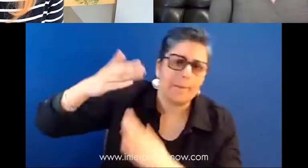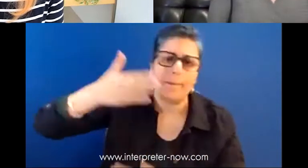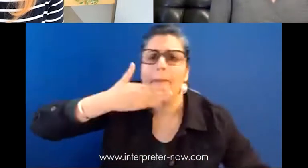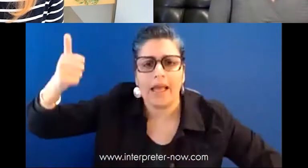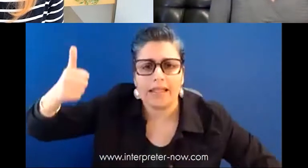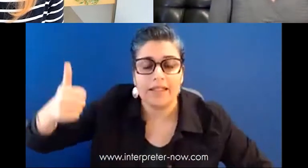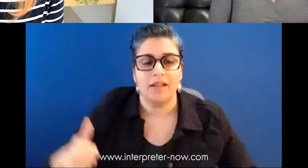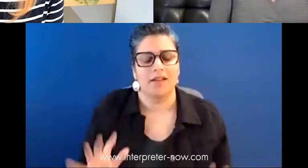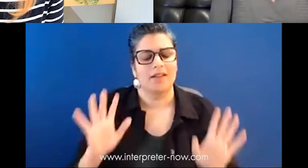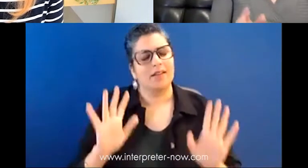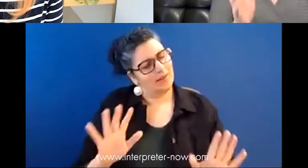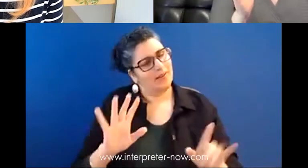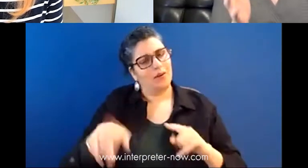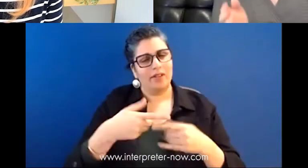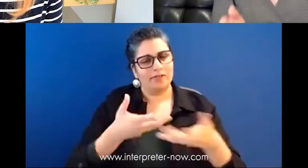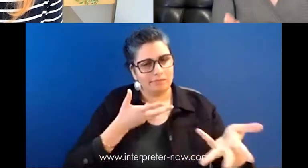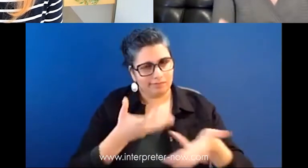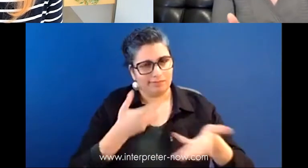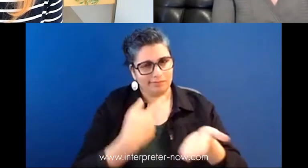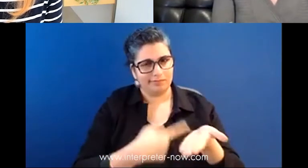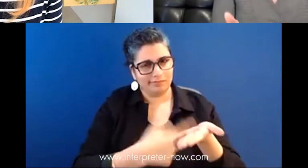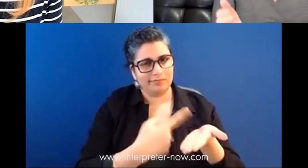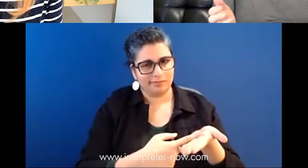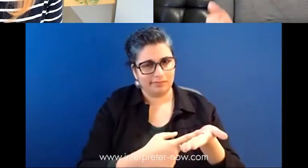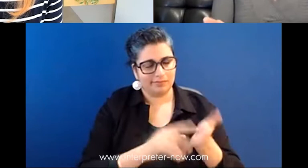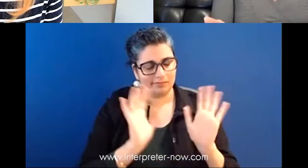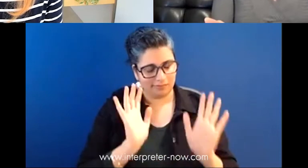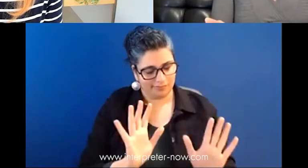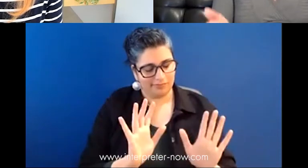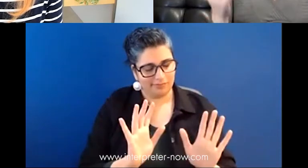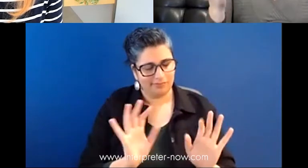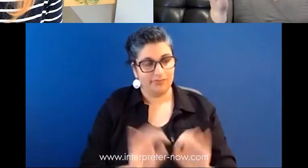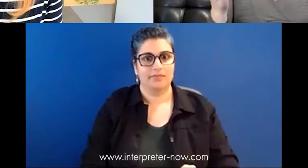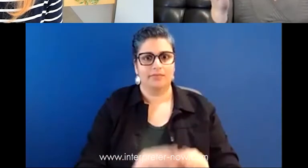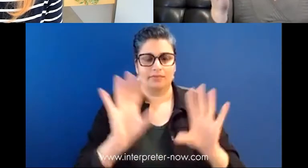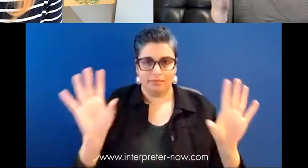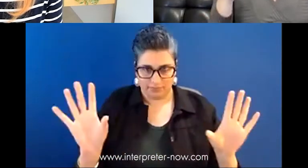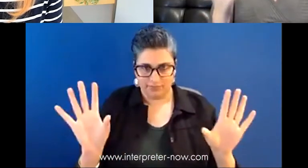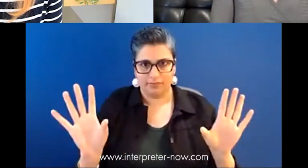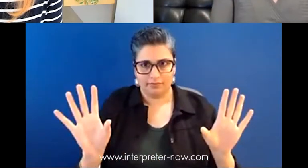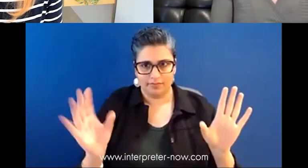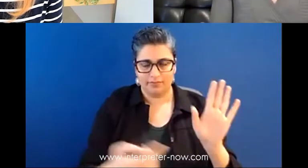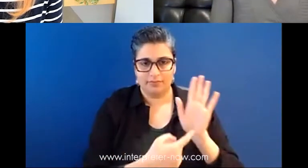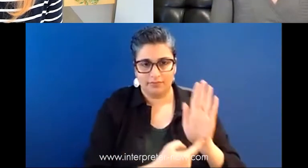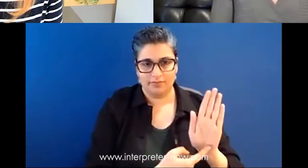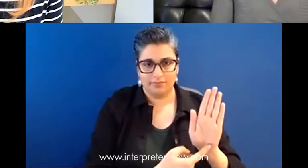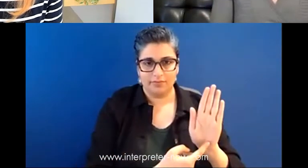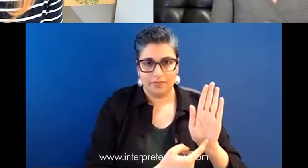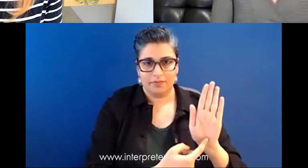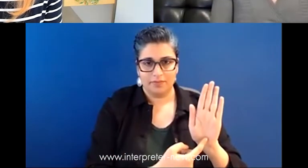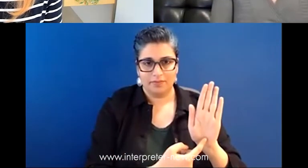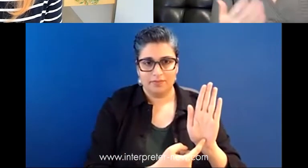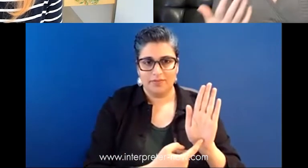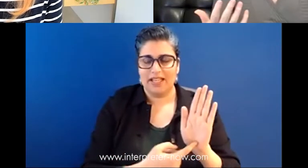have that kind of a conversation where you can clearly see that they're speaking through their